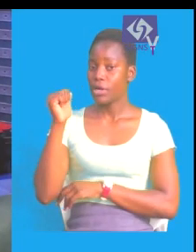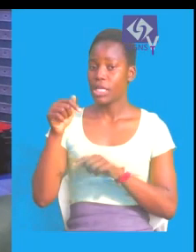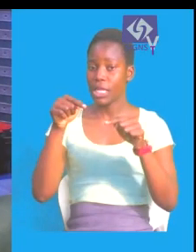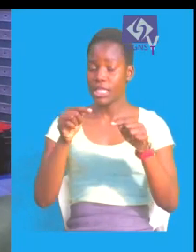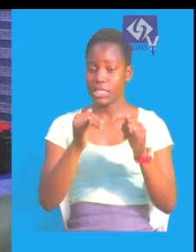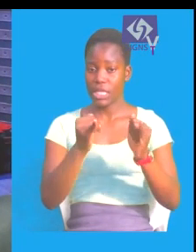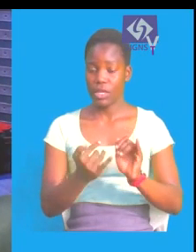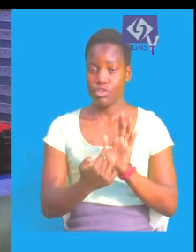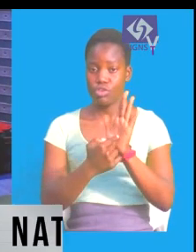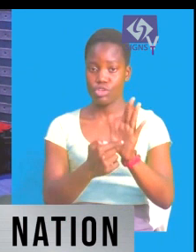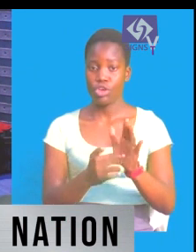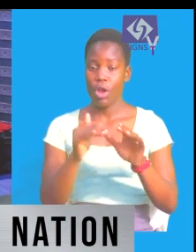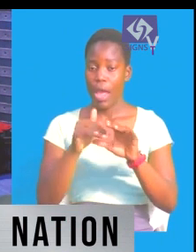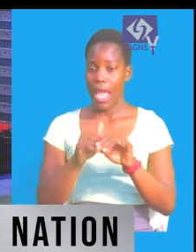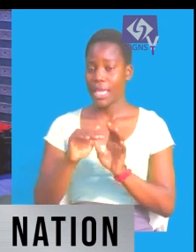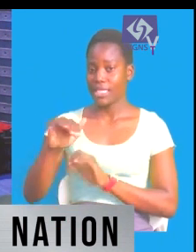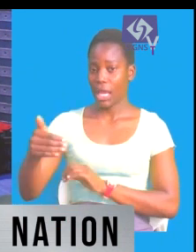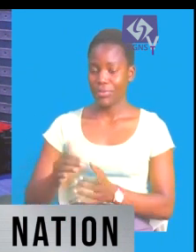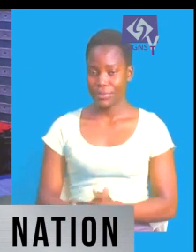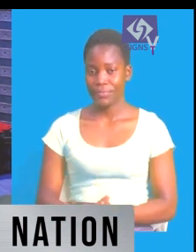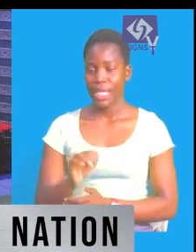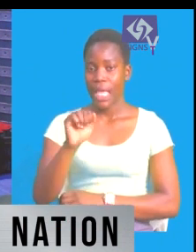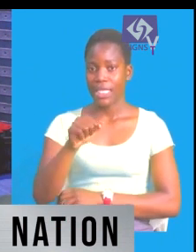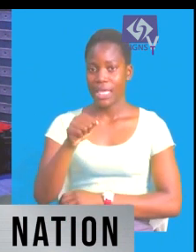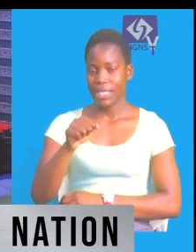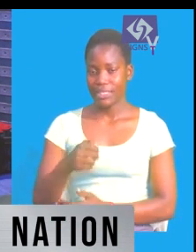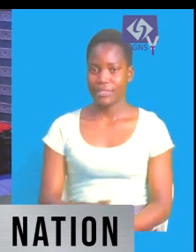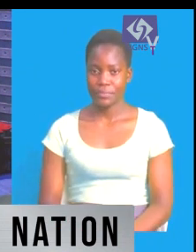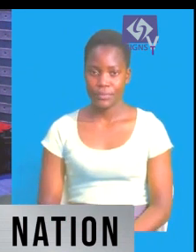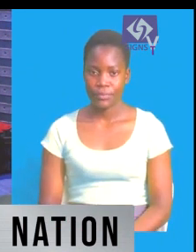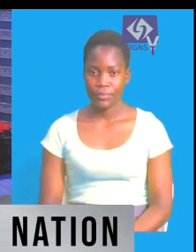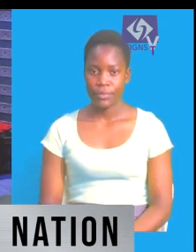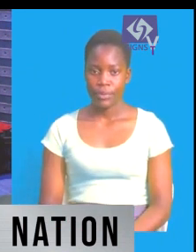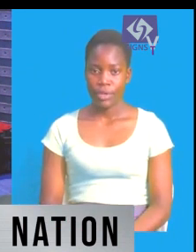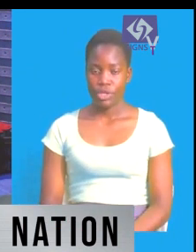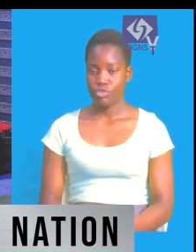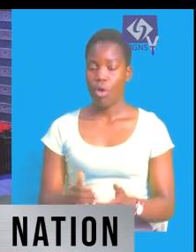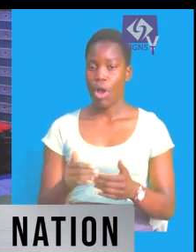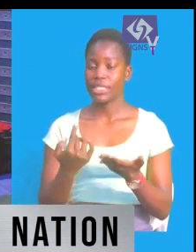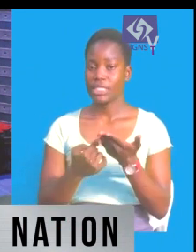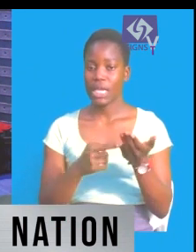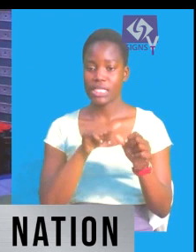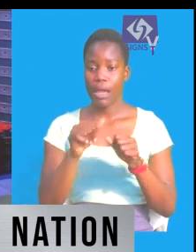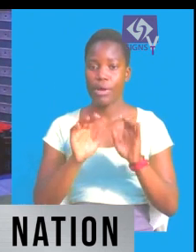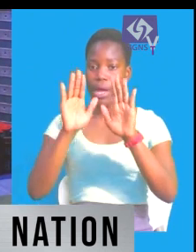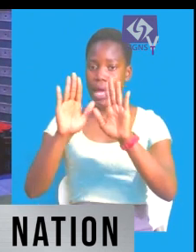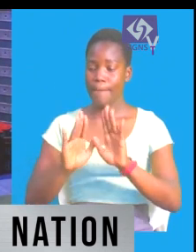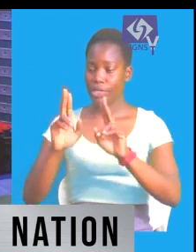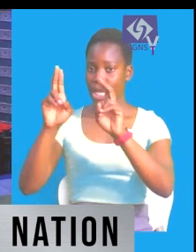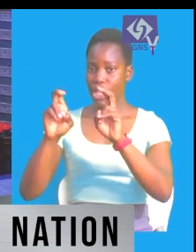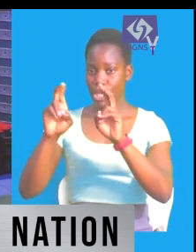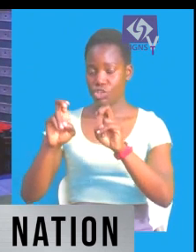is the new show in town. Yes. Bringing relevant issues to you, at least